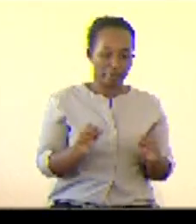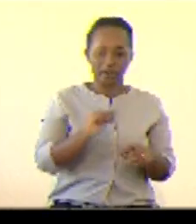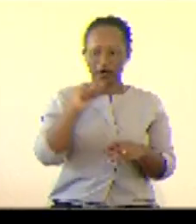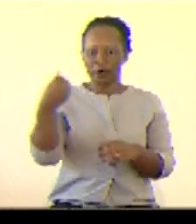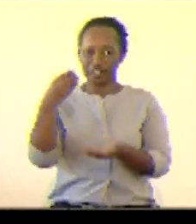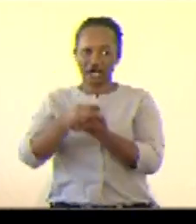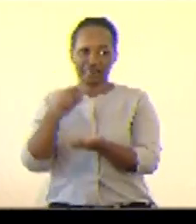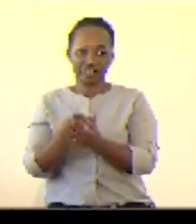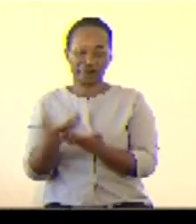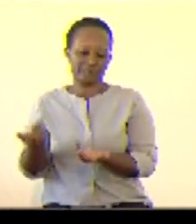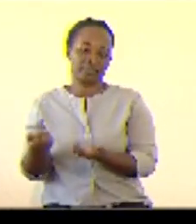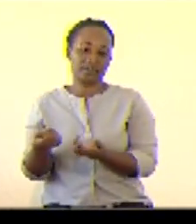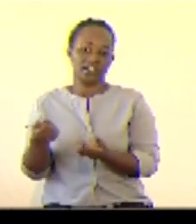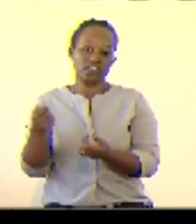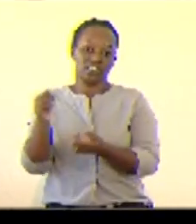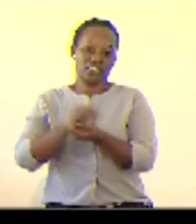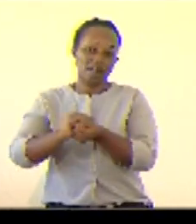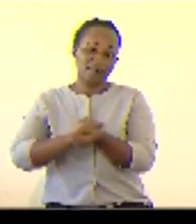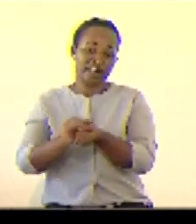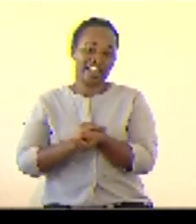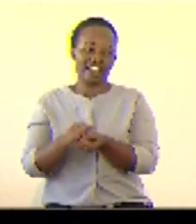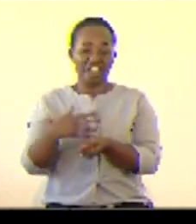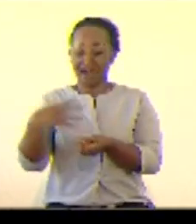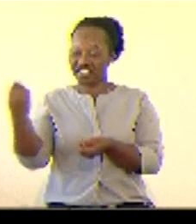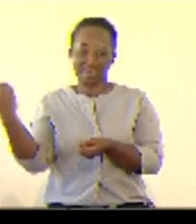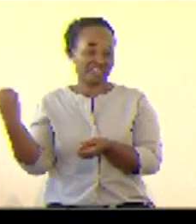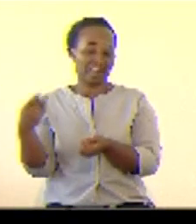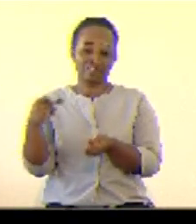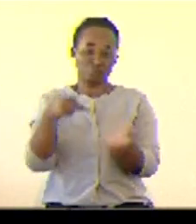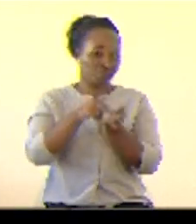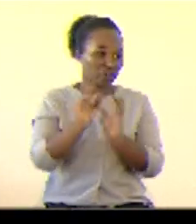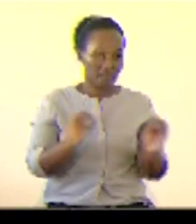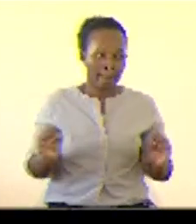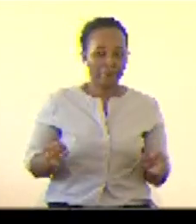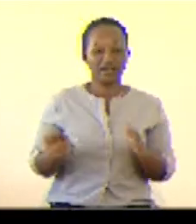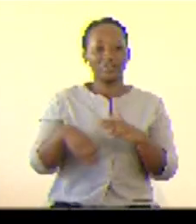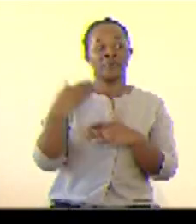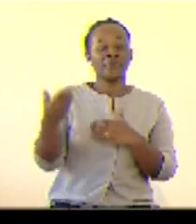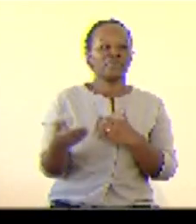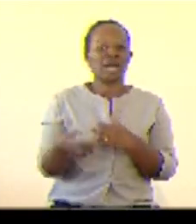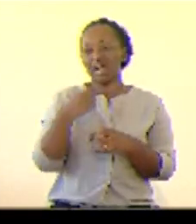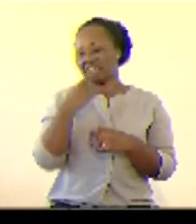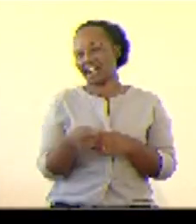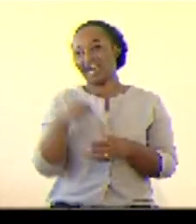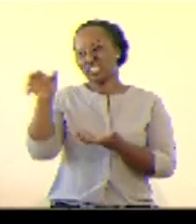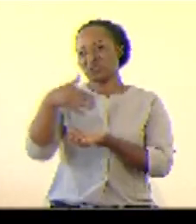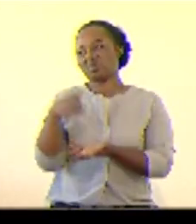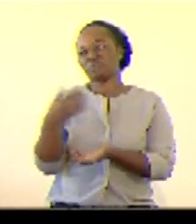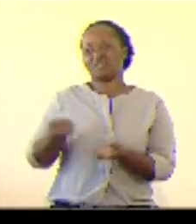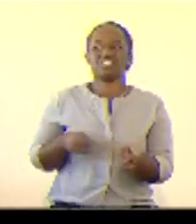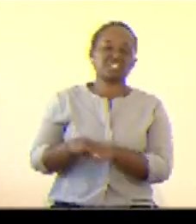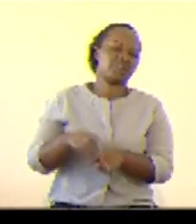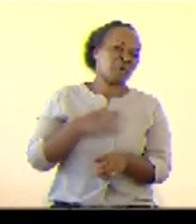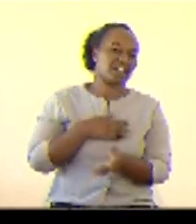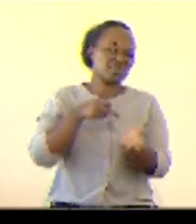soap without paying. Gets out things because the shop is for my brother, for my sister. I will